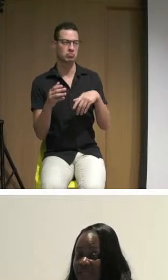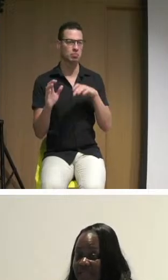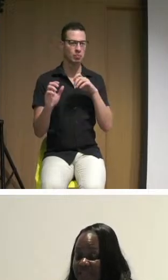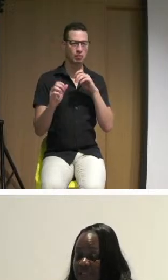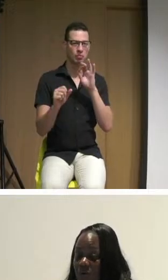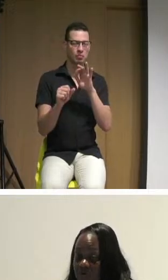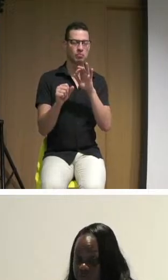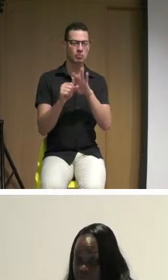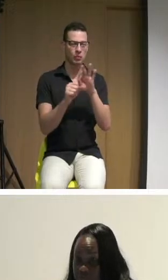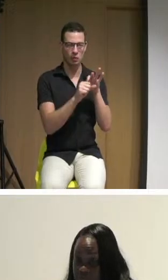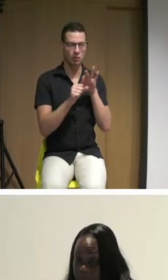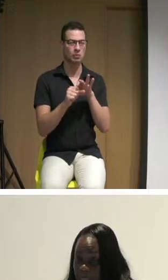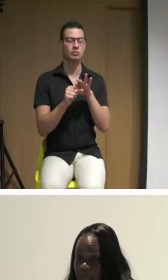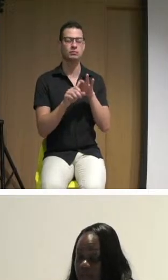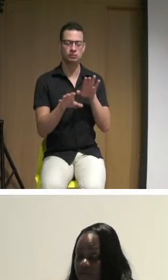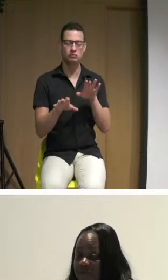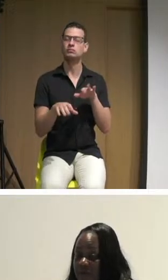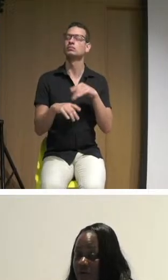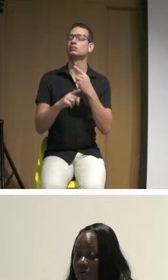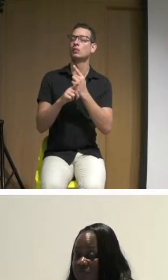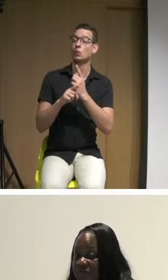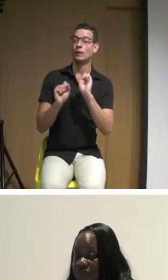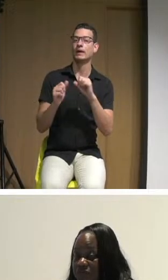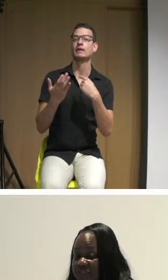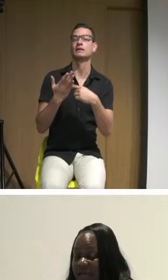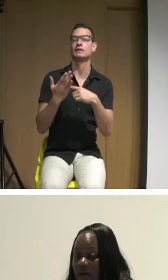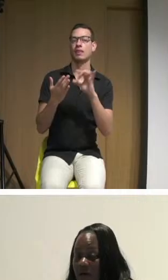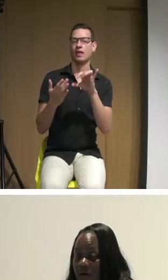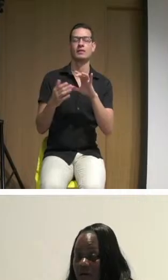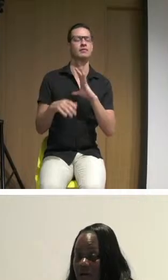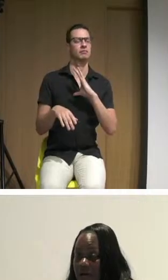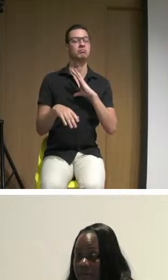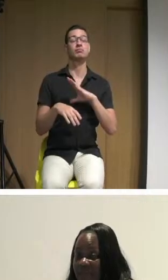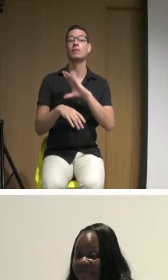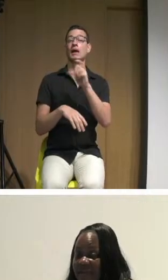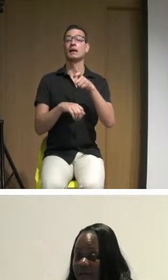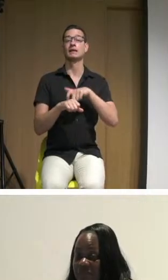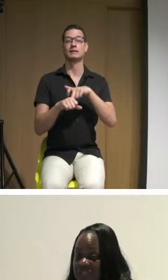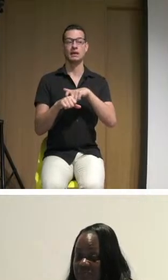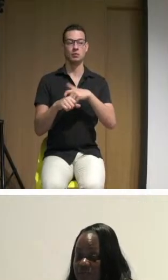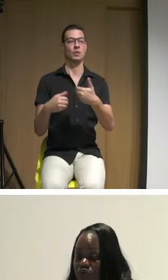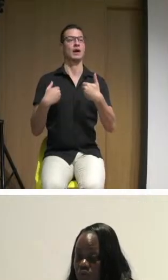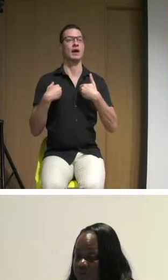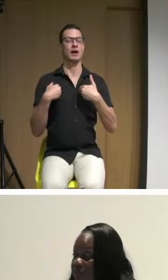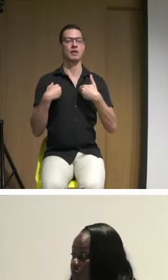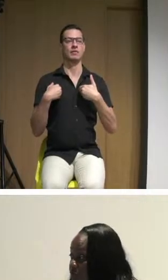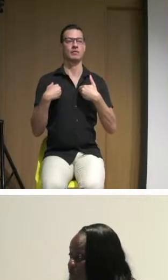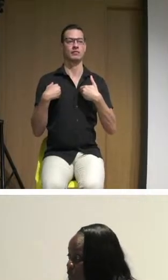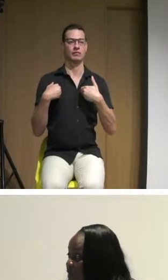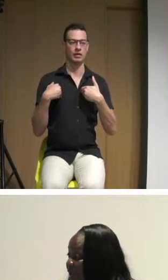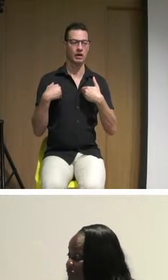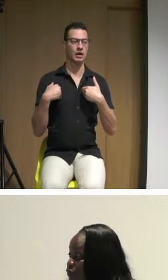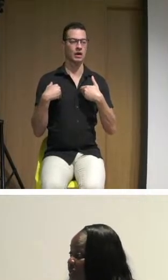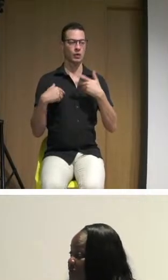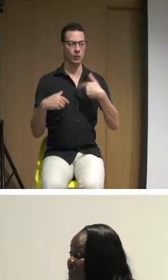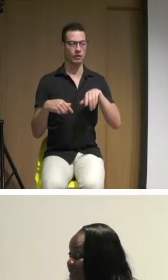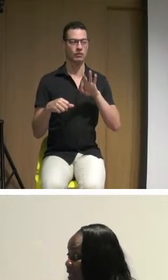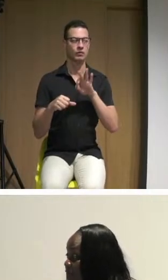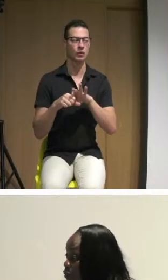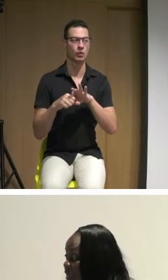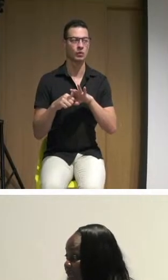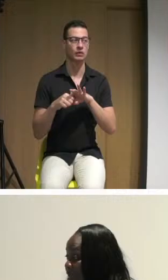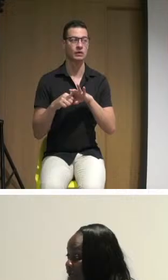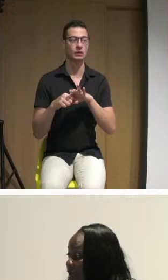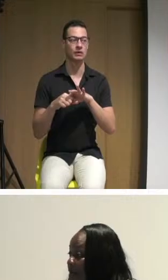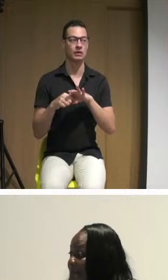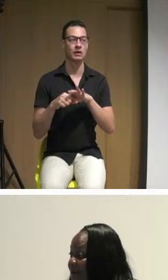are electing officers, and if there are officers that are, have not received the majority vote, we would have to either take that